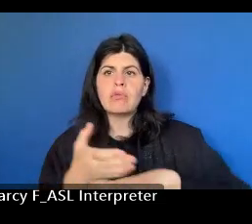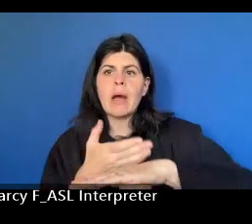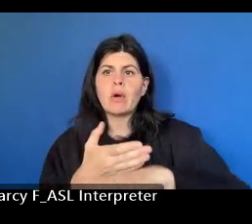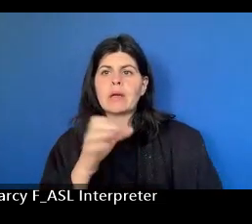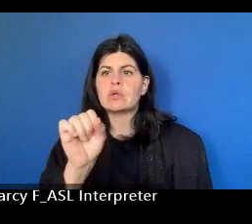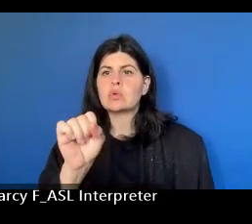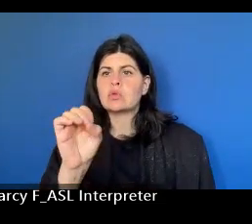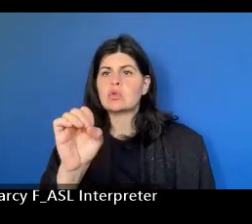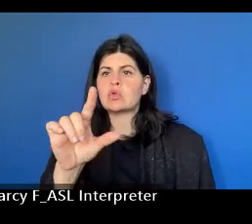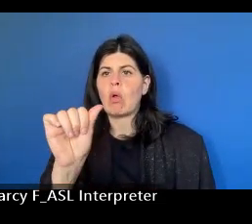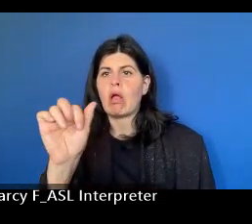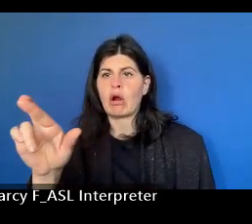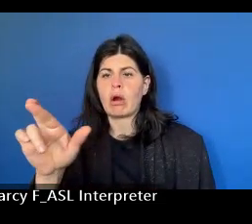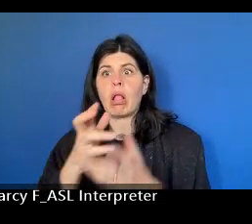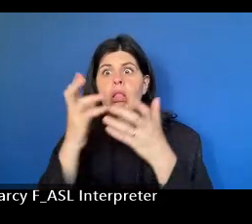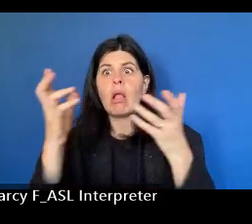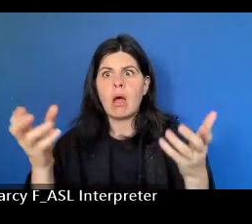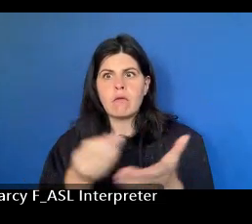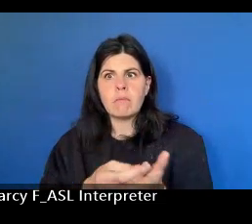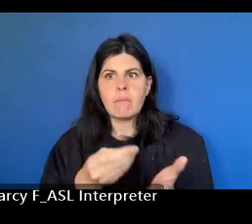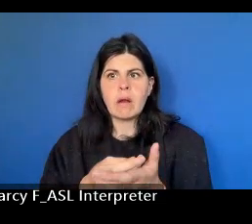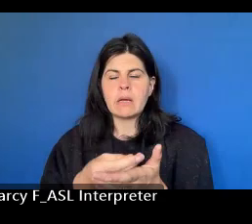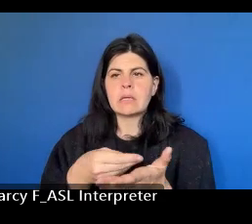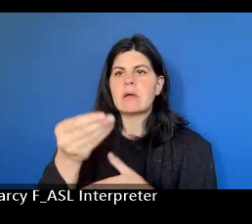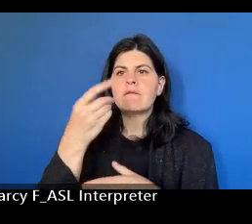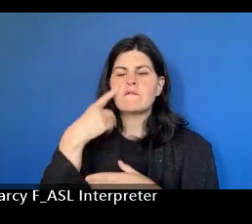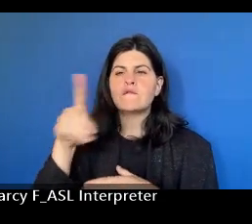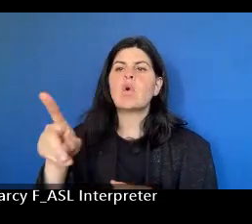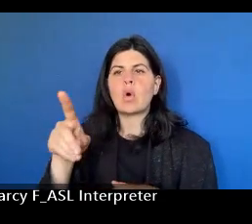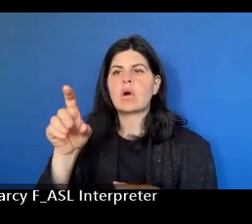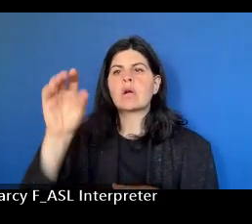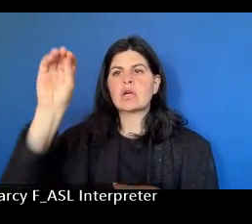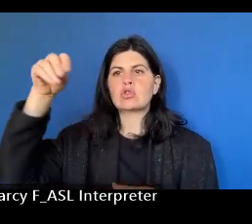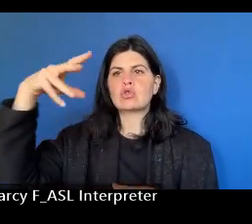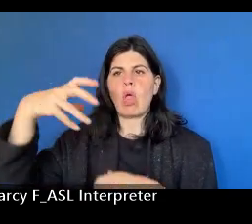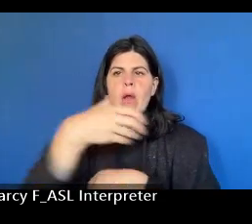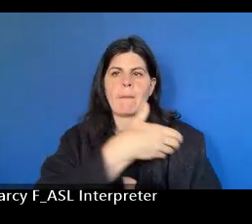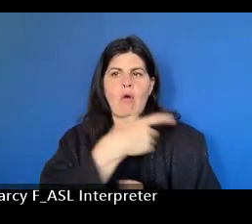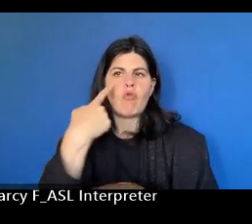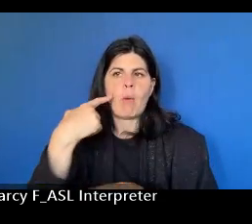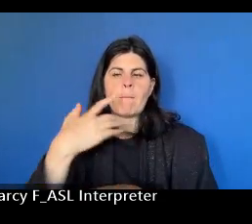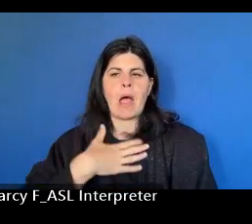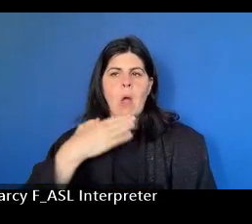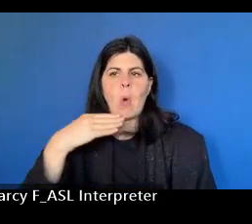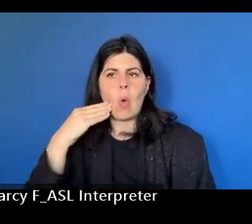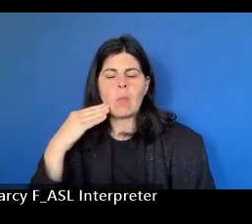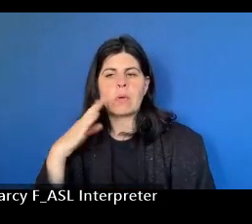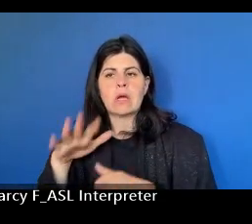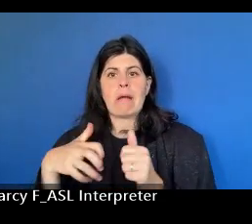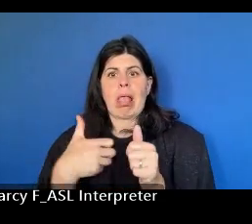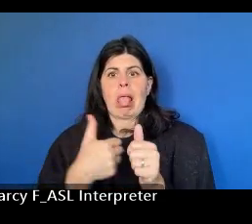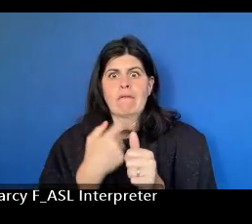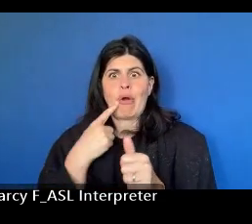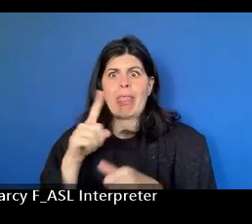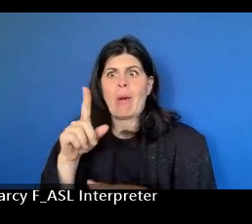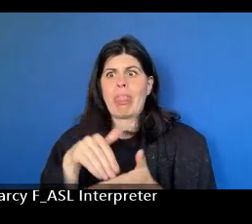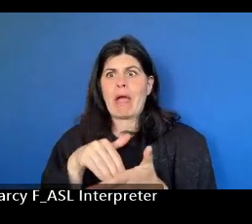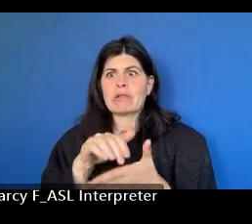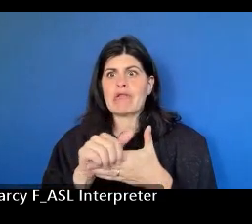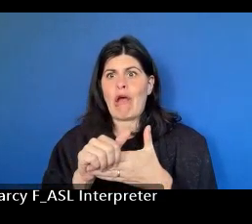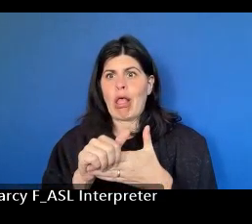spent a tremendous amount of money to provide solar power for my home to make up for that $1,000 bill in the